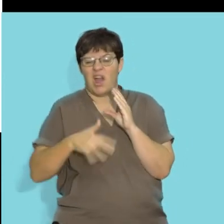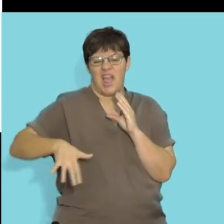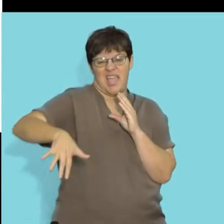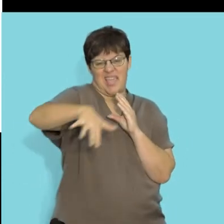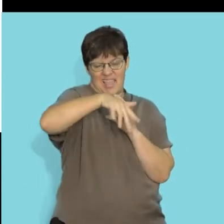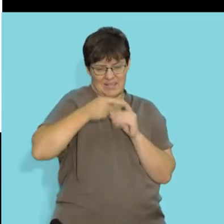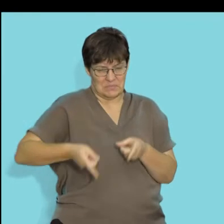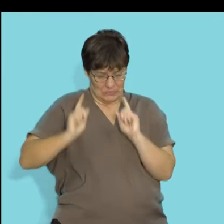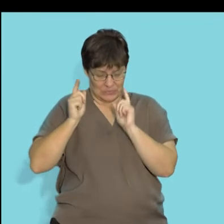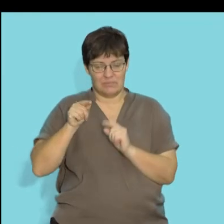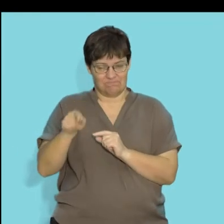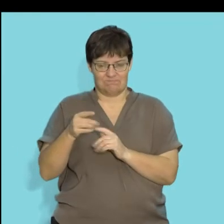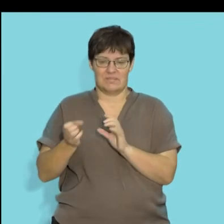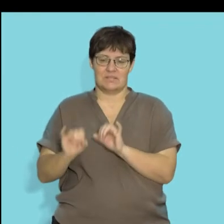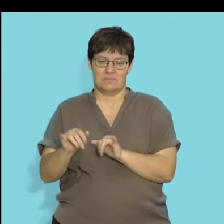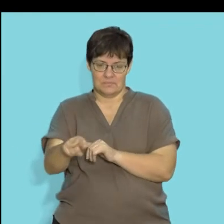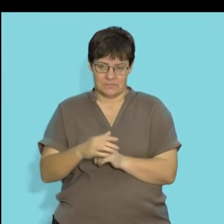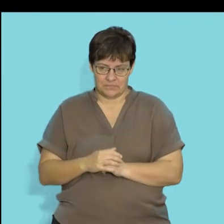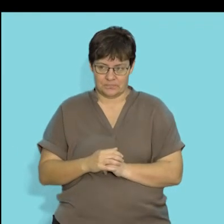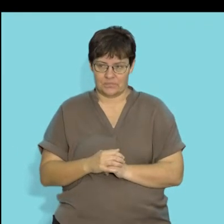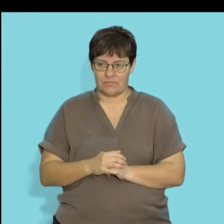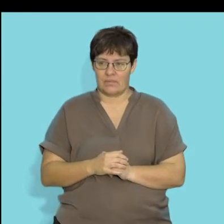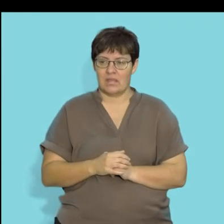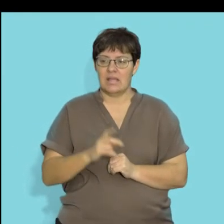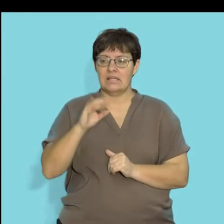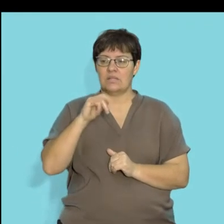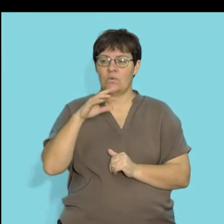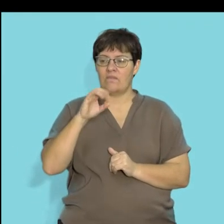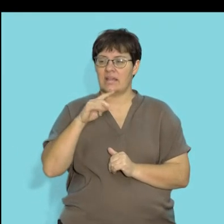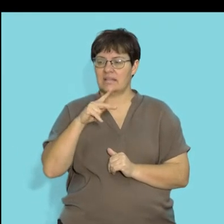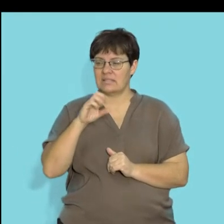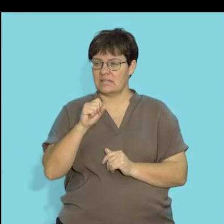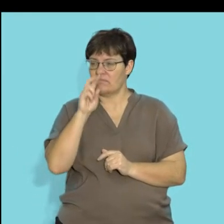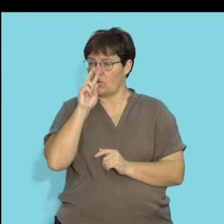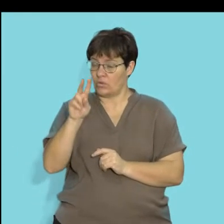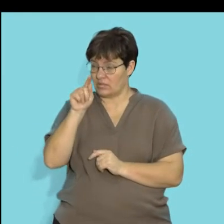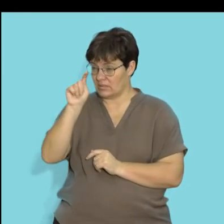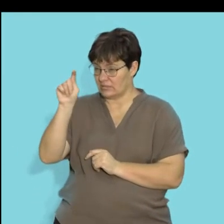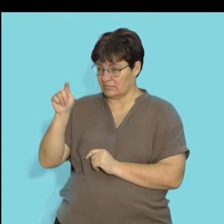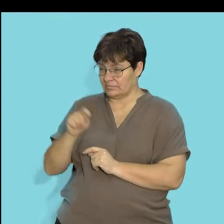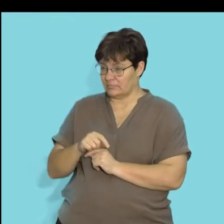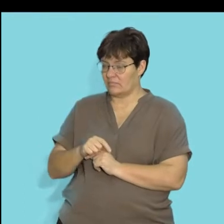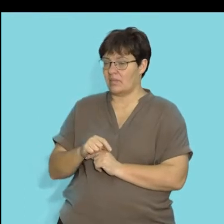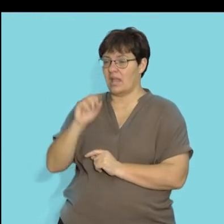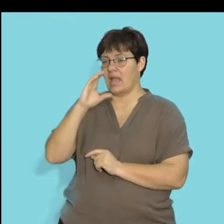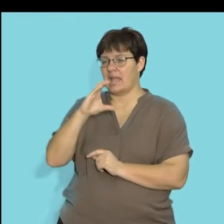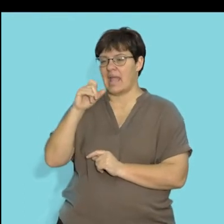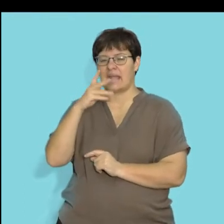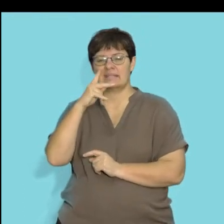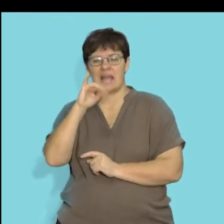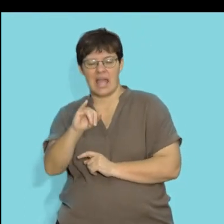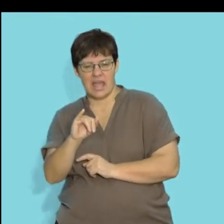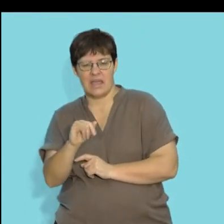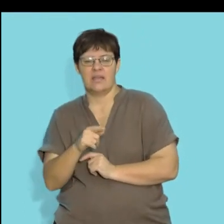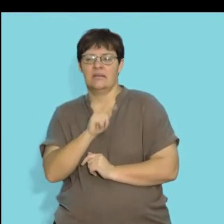dry, arid, hostile conditions. And so your xerophytes usually have, if you look at these, these are your cacti and